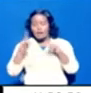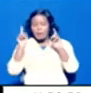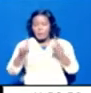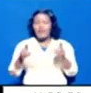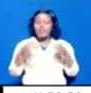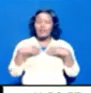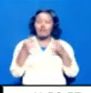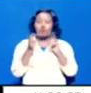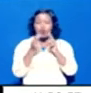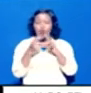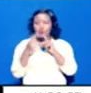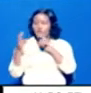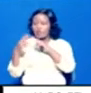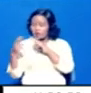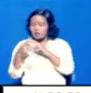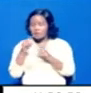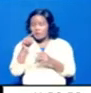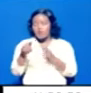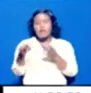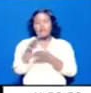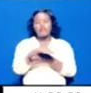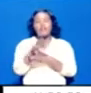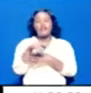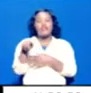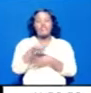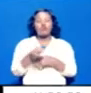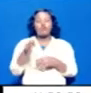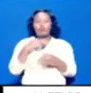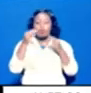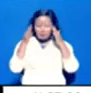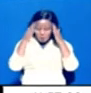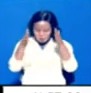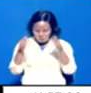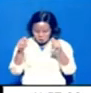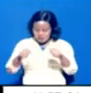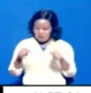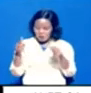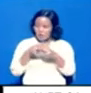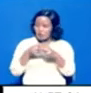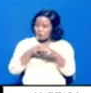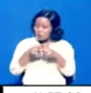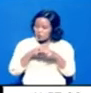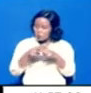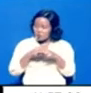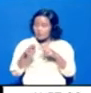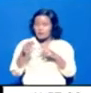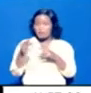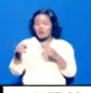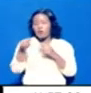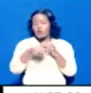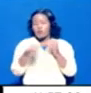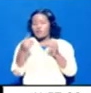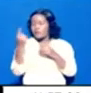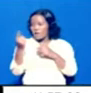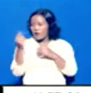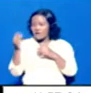this is one of the areas that we are looking at currently. So soon, because we are only 8 years